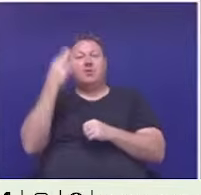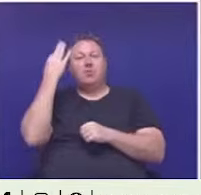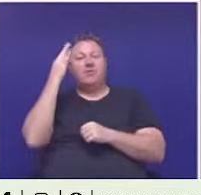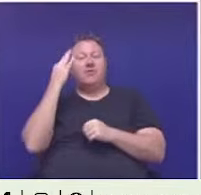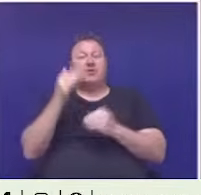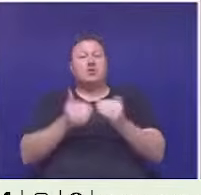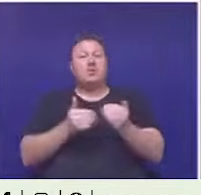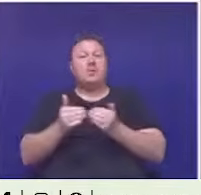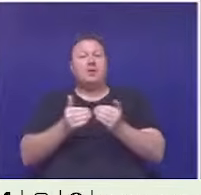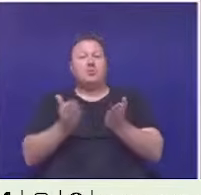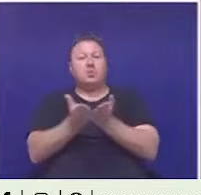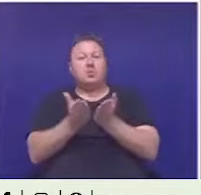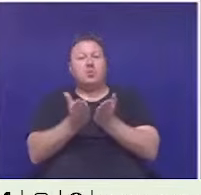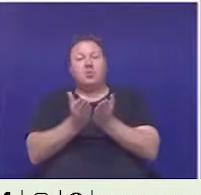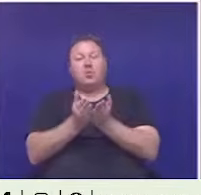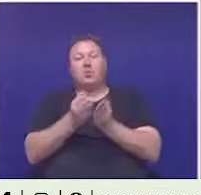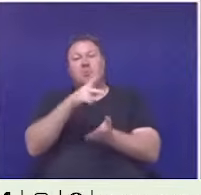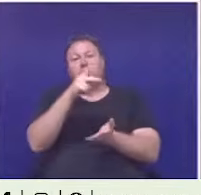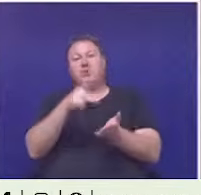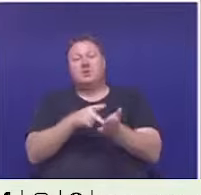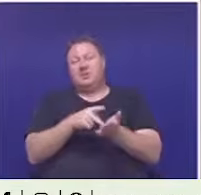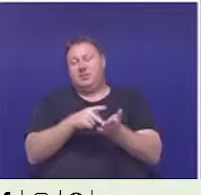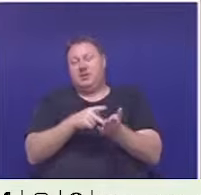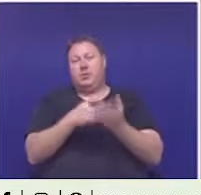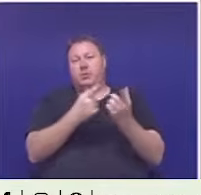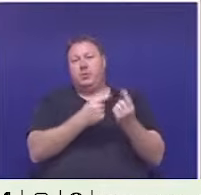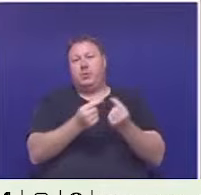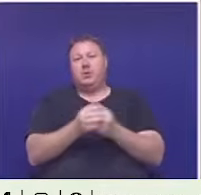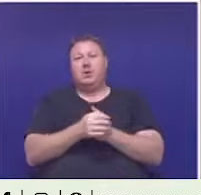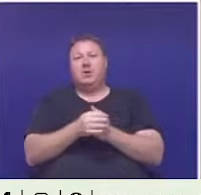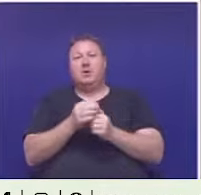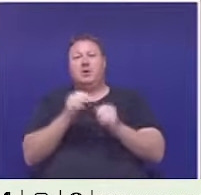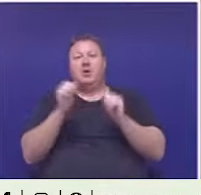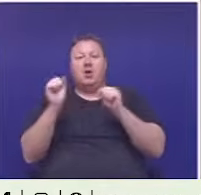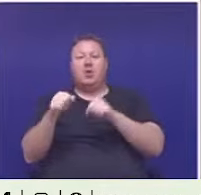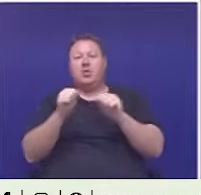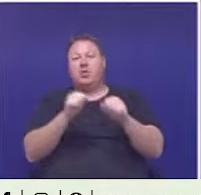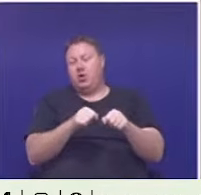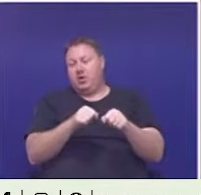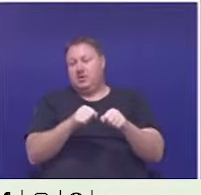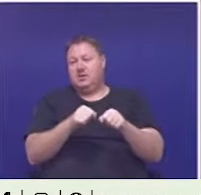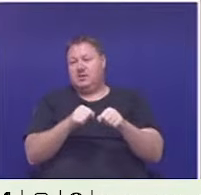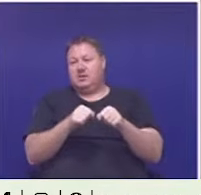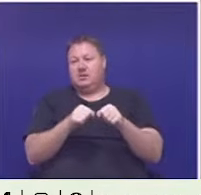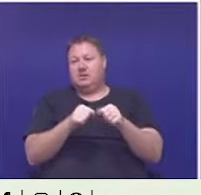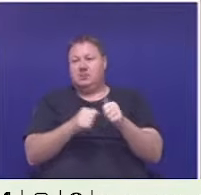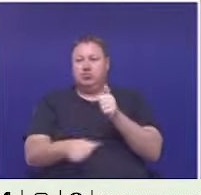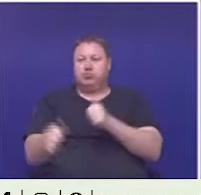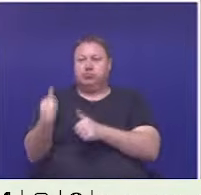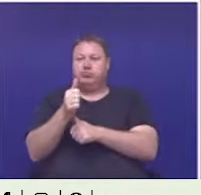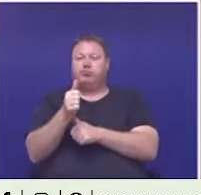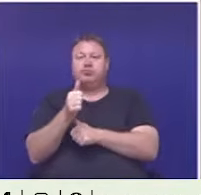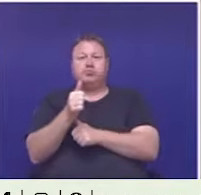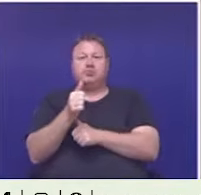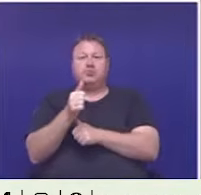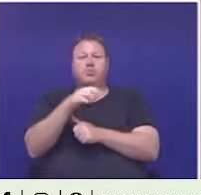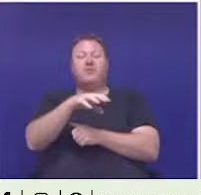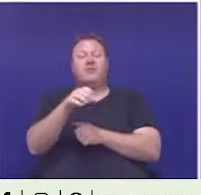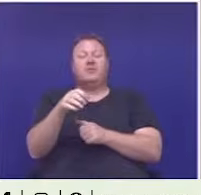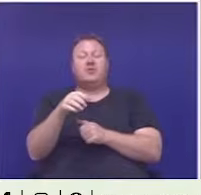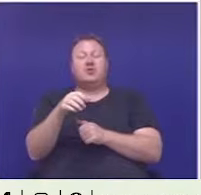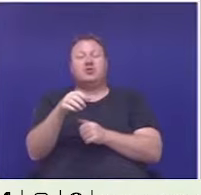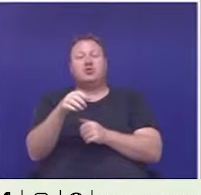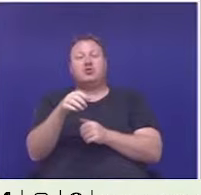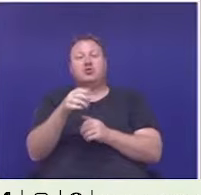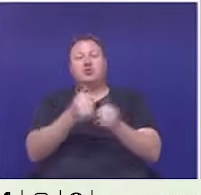is undertaken by the principal. And the authority of the relevant, and obviously the provincial authority